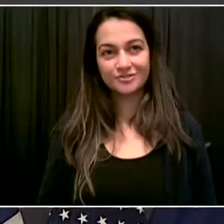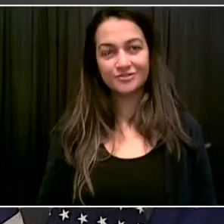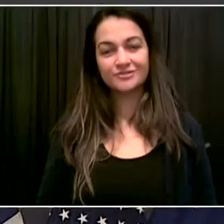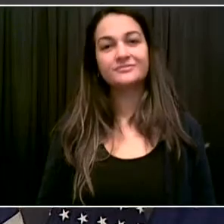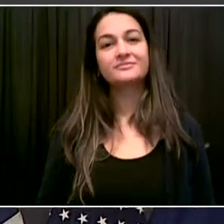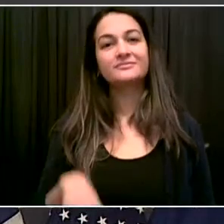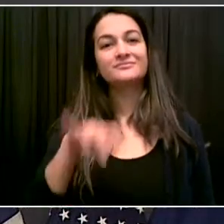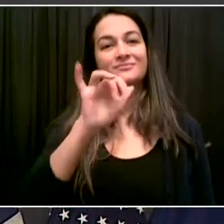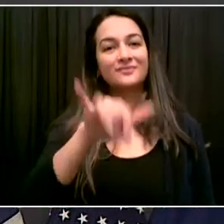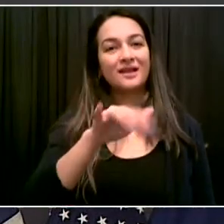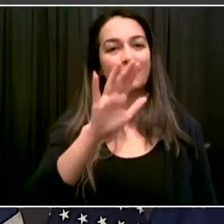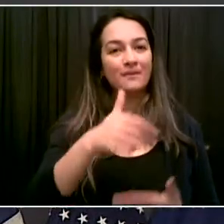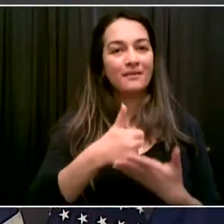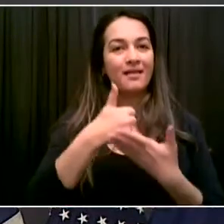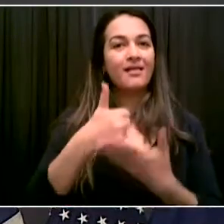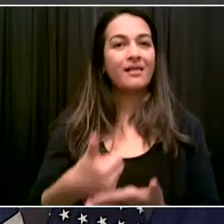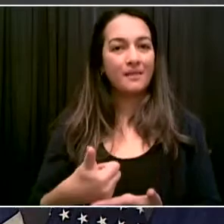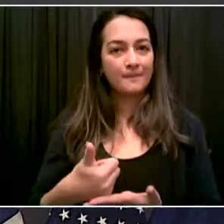Kevin.